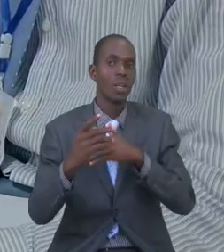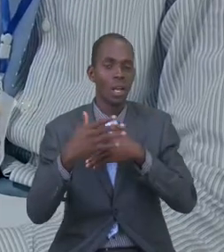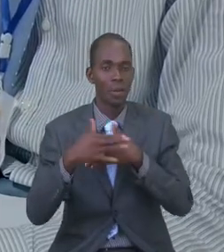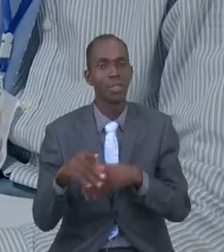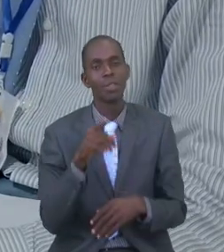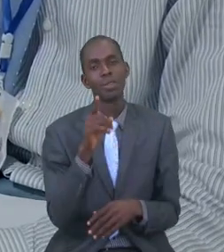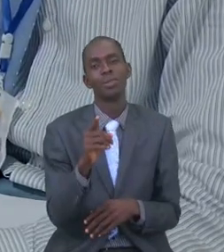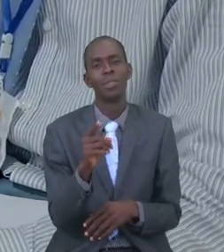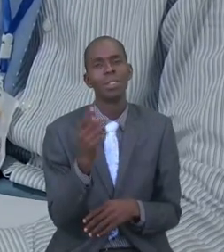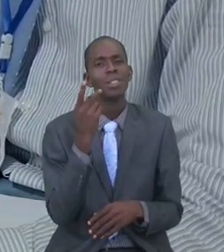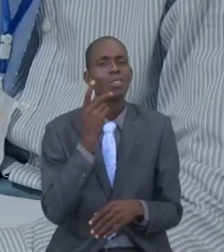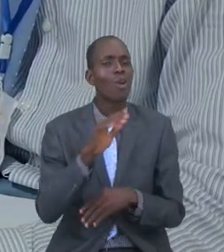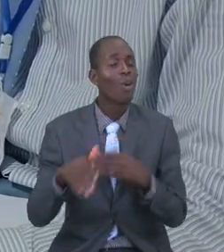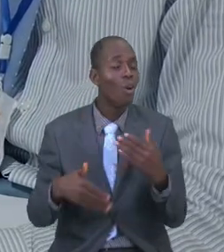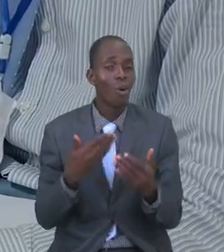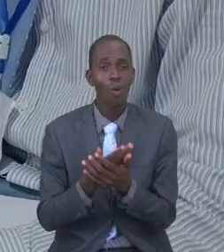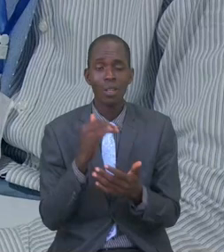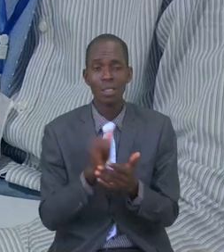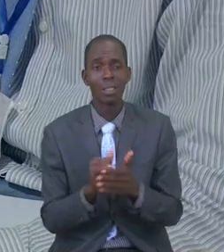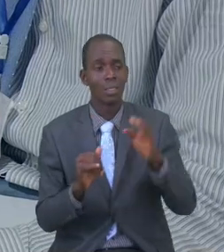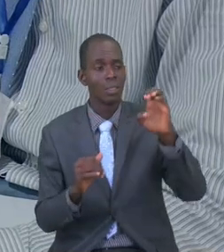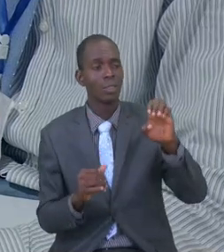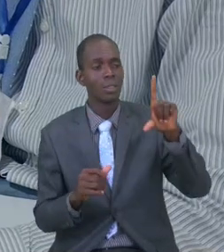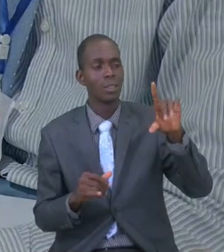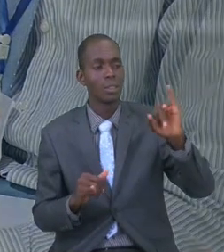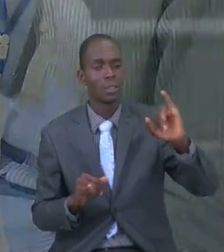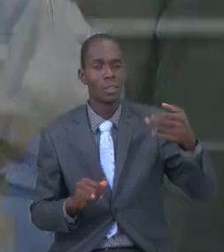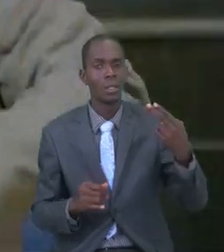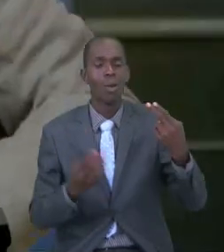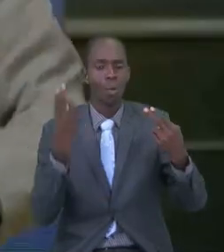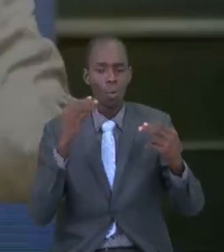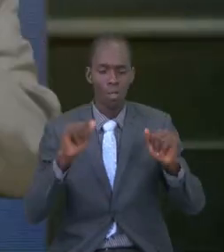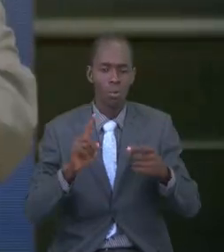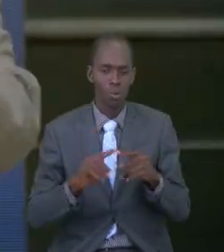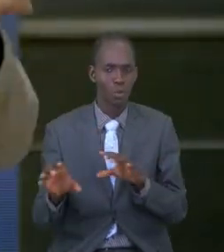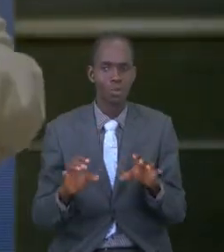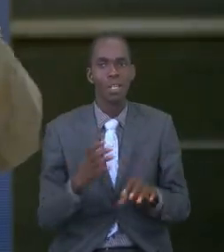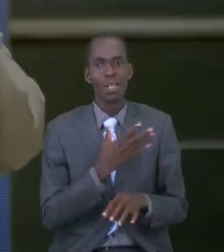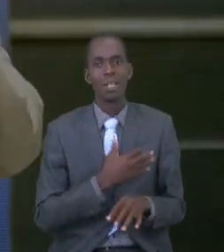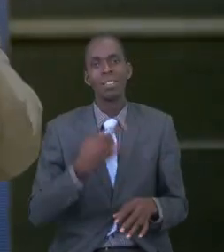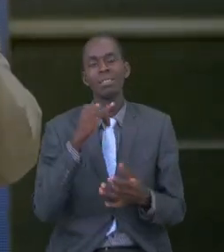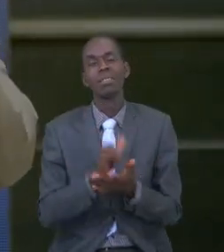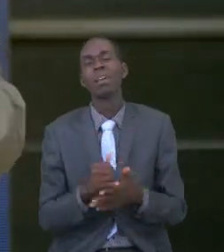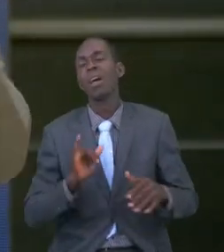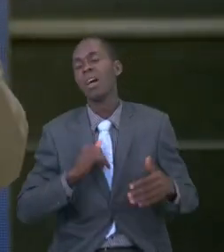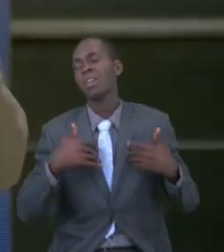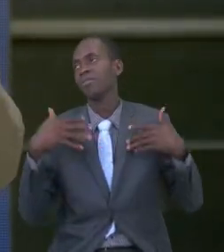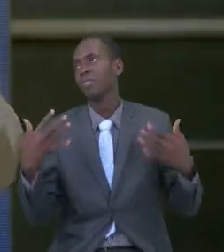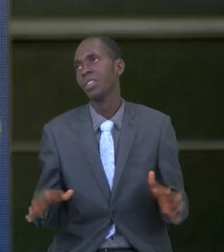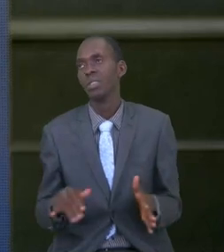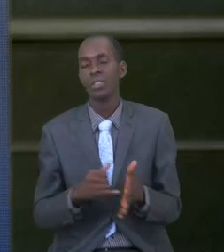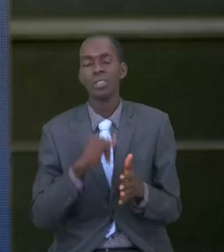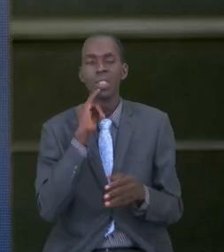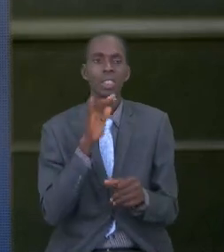at all that Elijah was still to do, and yet he said, it's enough, I'm